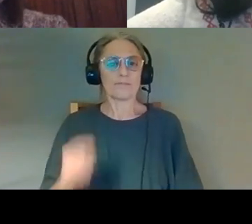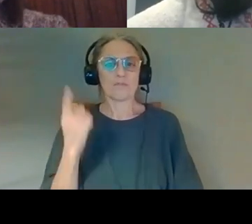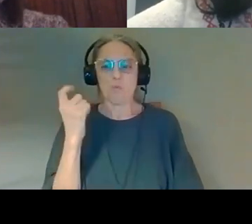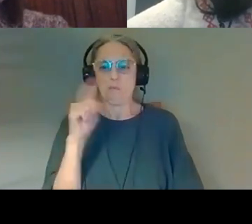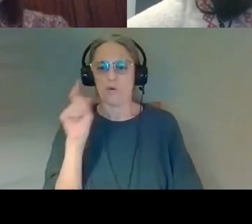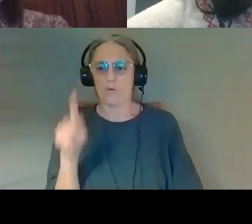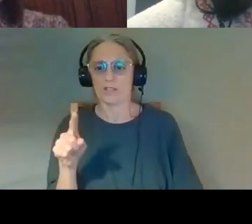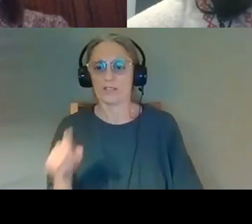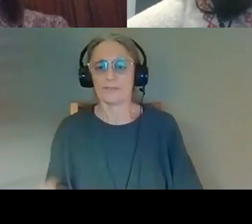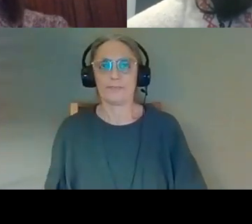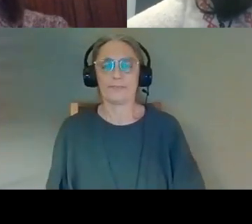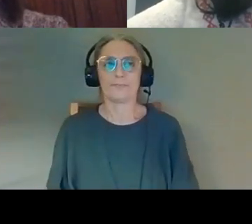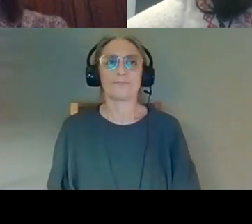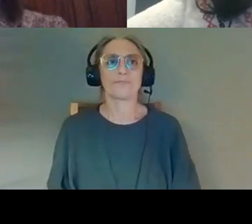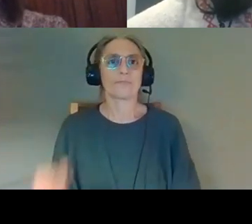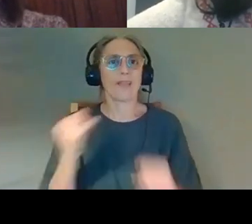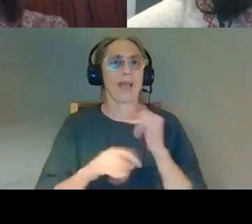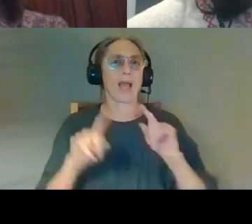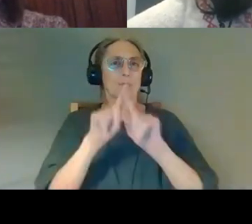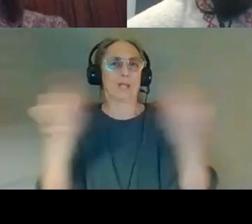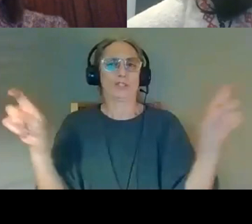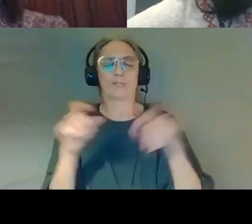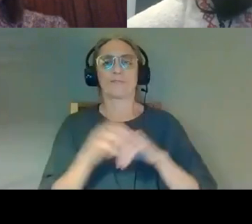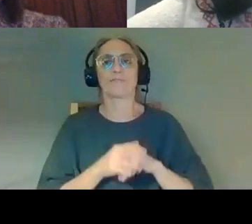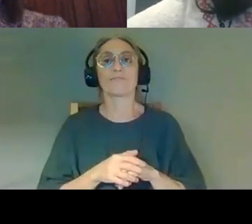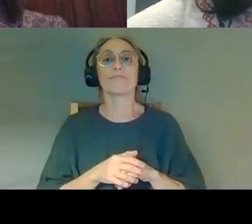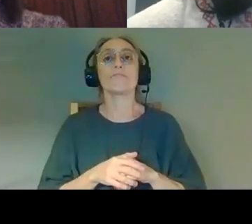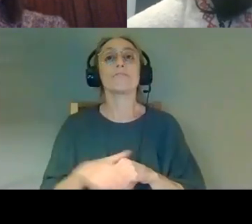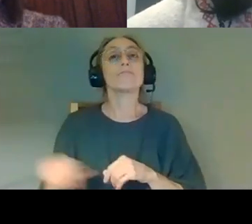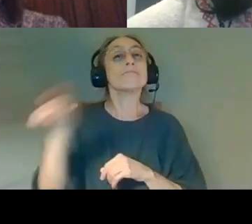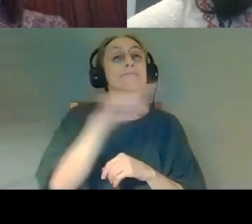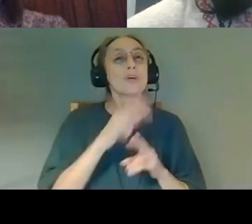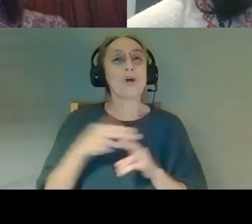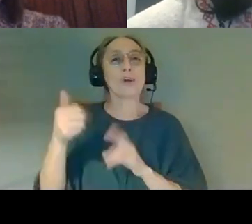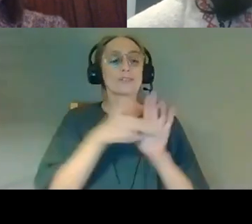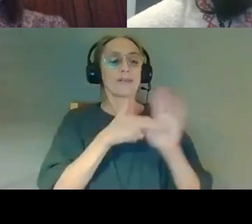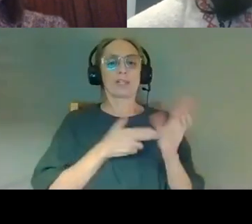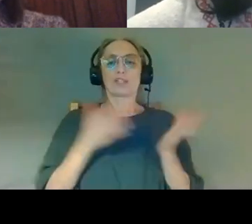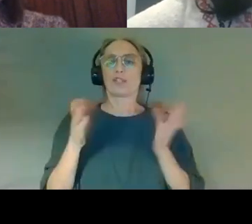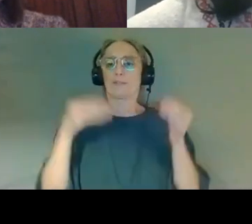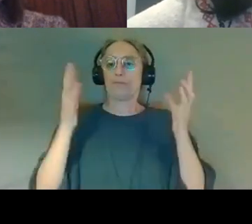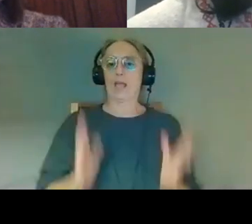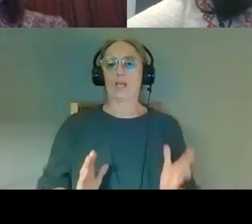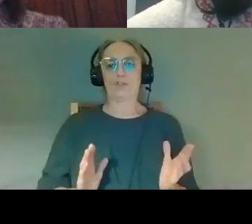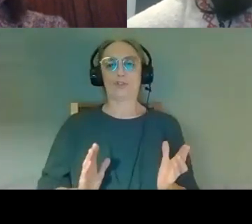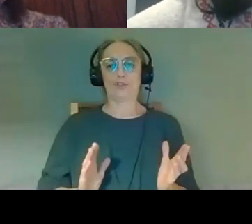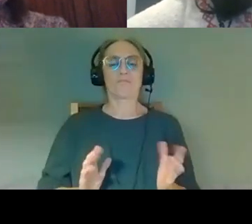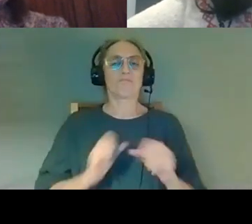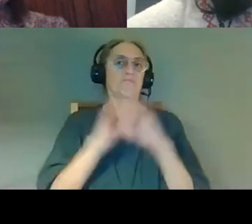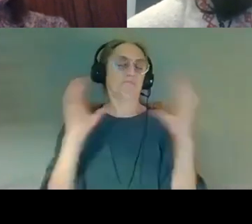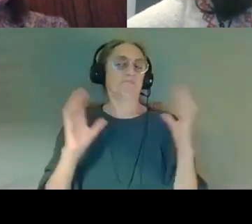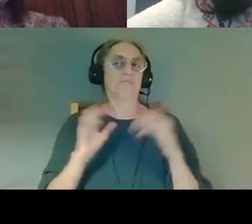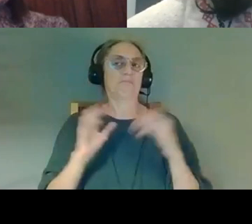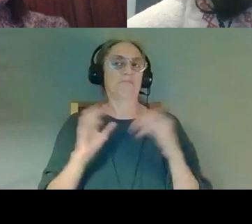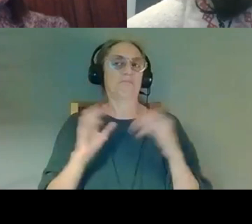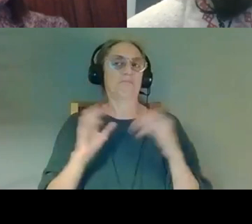My last question for all of you, thinking about yourselves as service providers, what do you believe is a good basis for, what do you